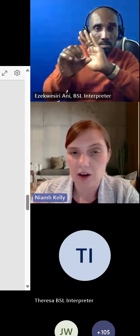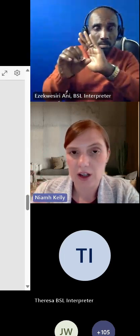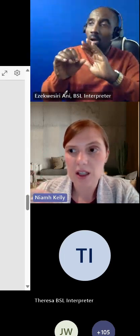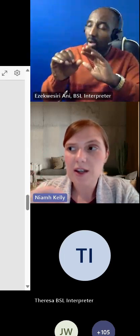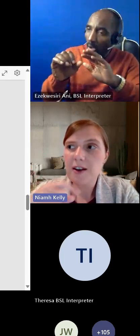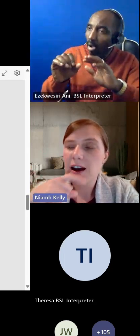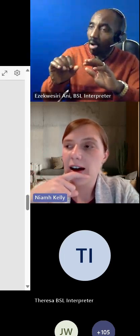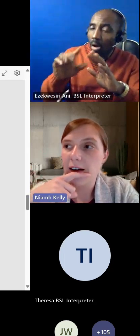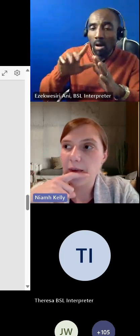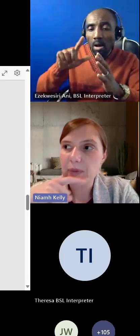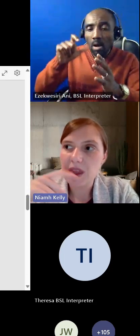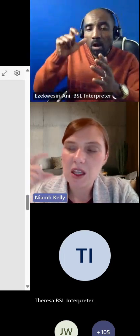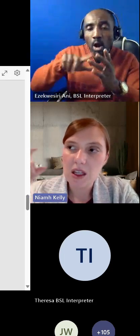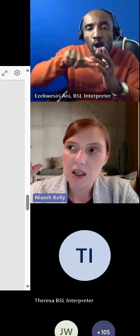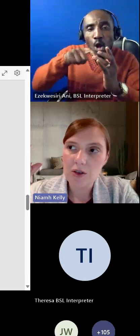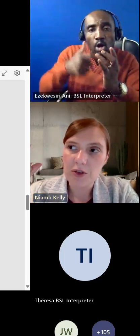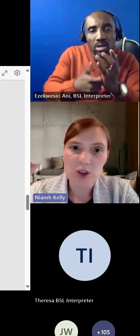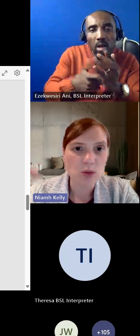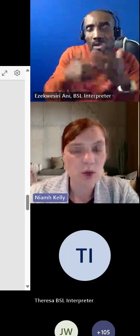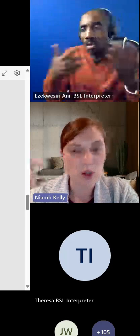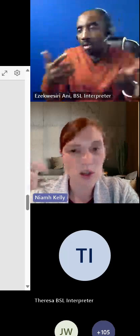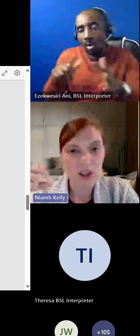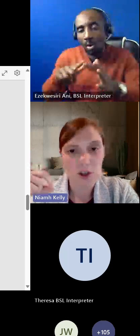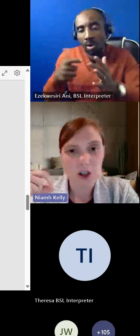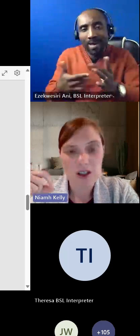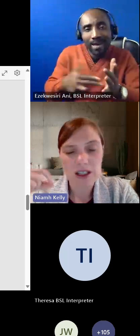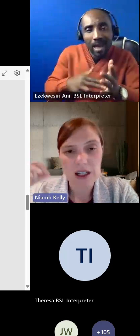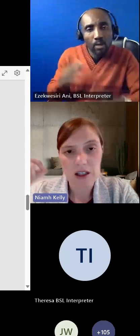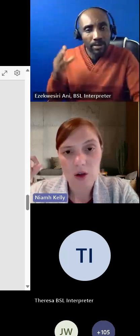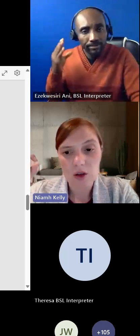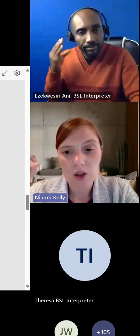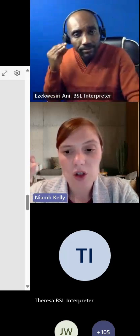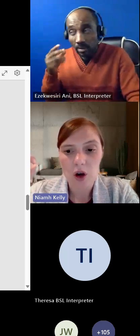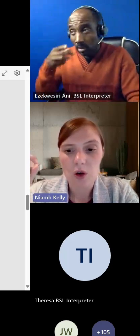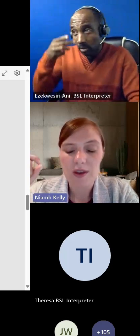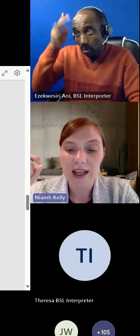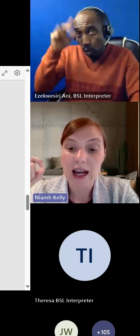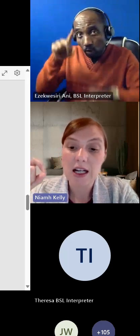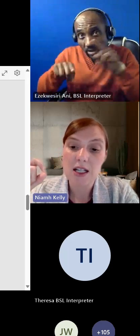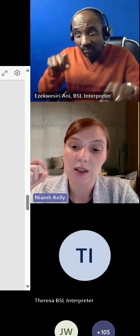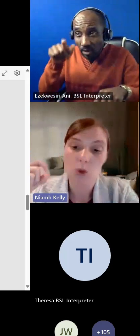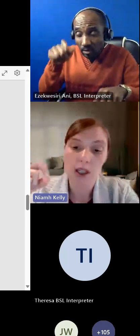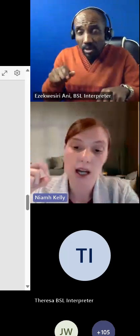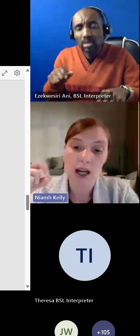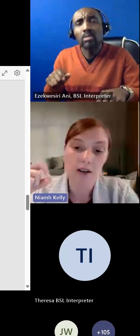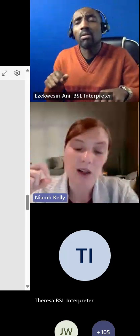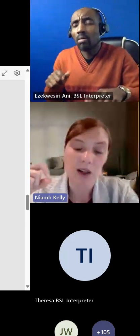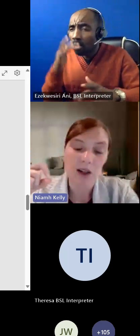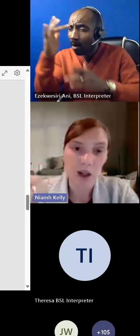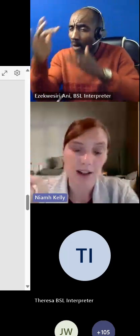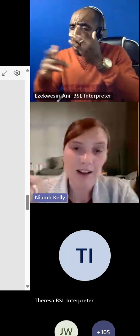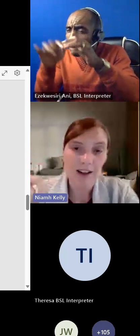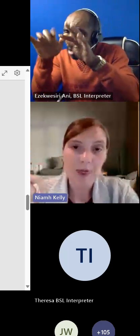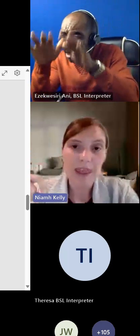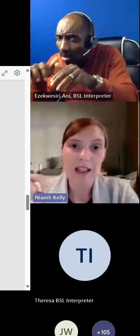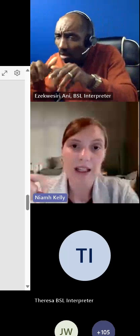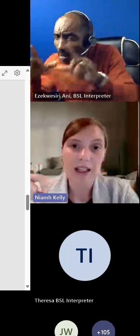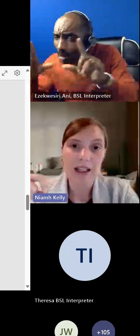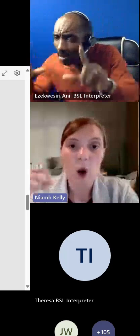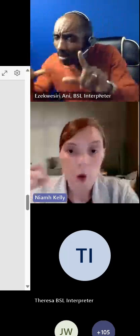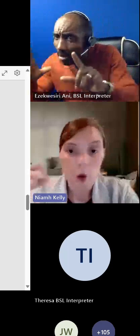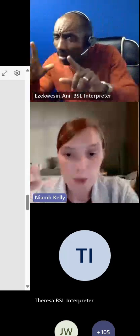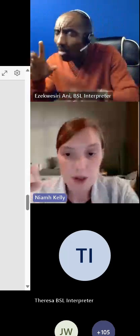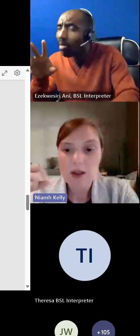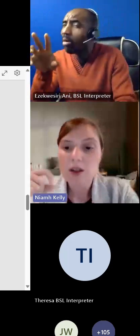someone like Erin, for someone with neurodivergence, it's going to show that actually we are an employer